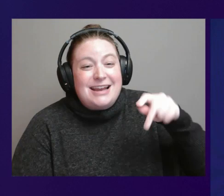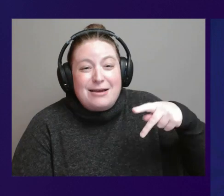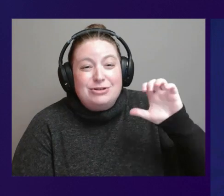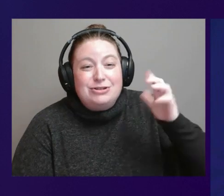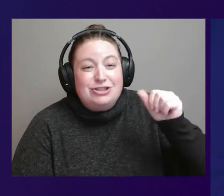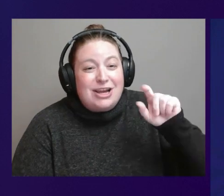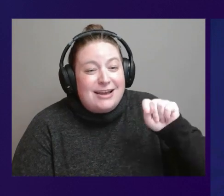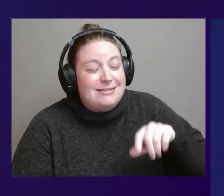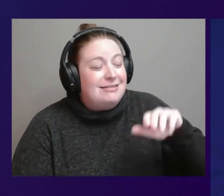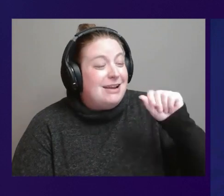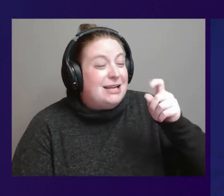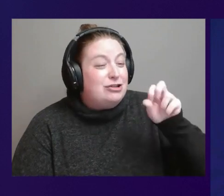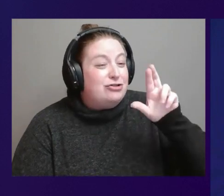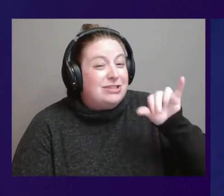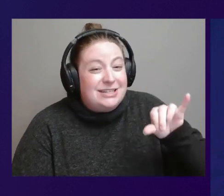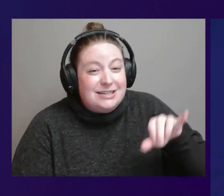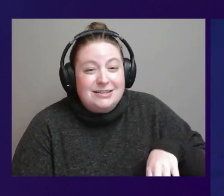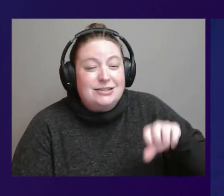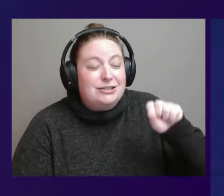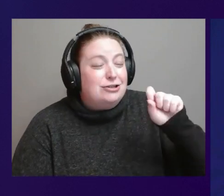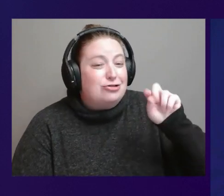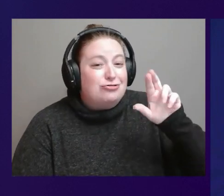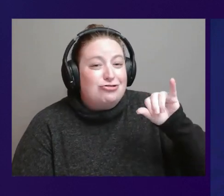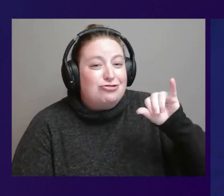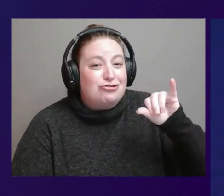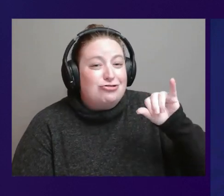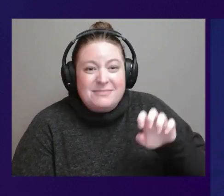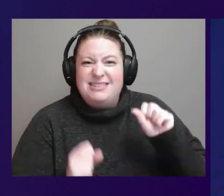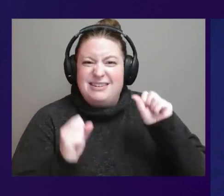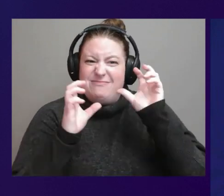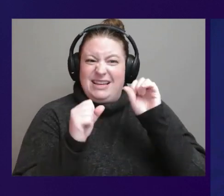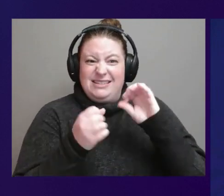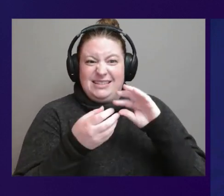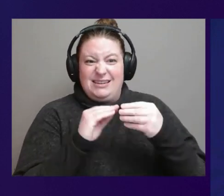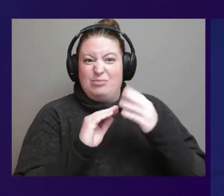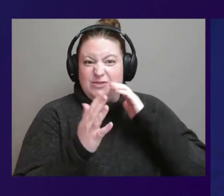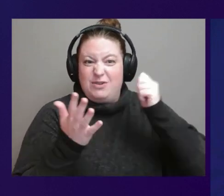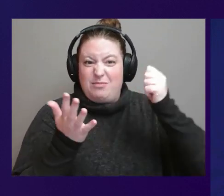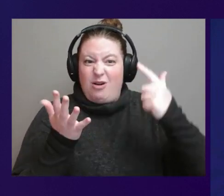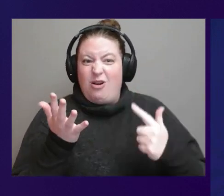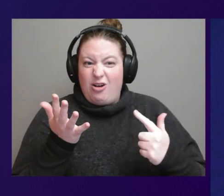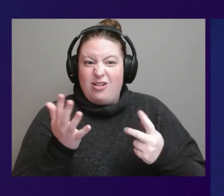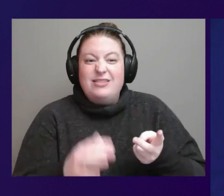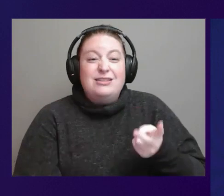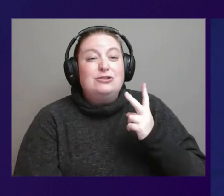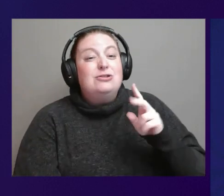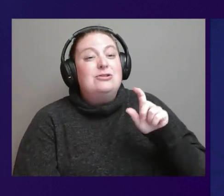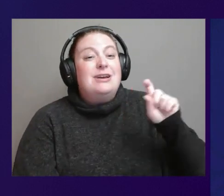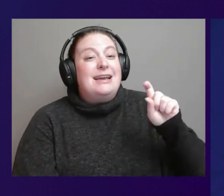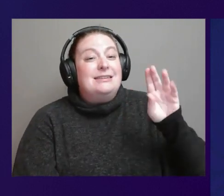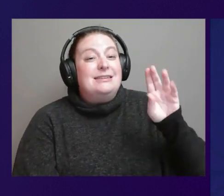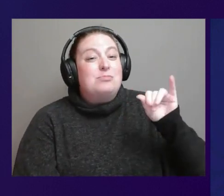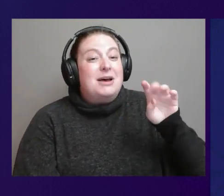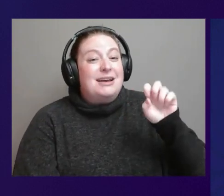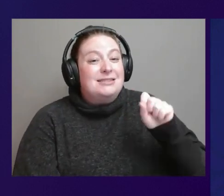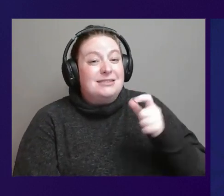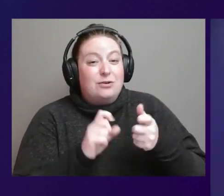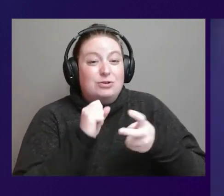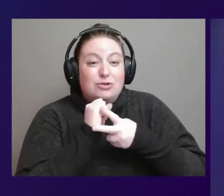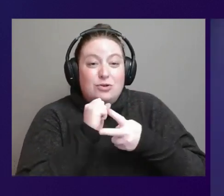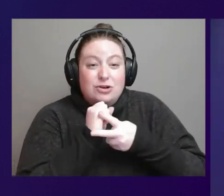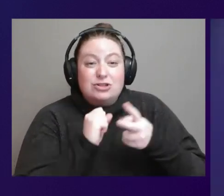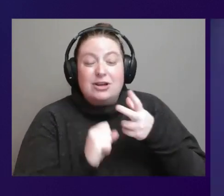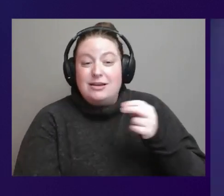just a few. Amazing numbers from all of them. For example, the 2 exabytes of storage and the 1.5 trillion files at